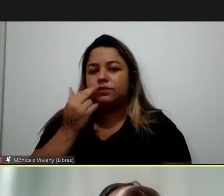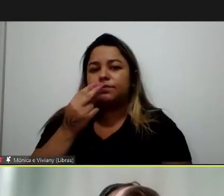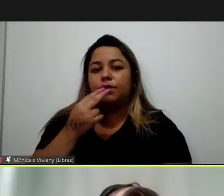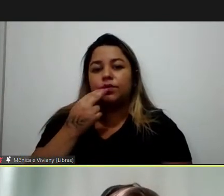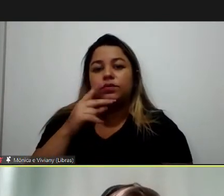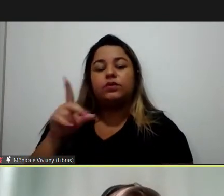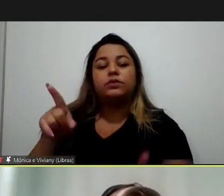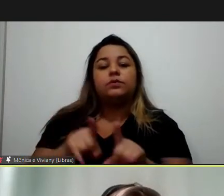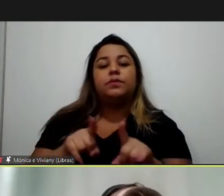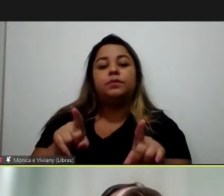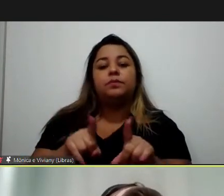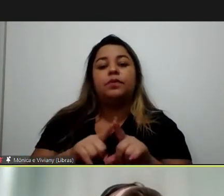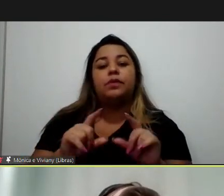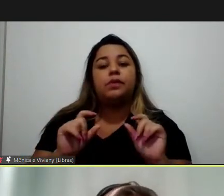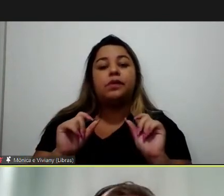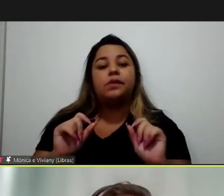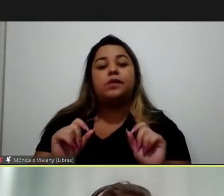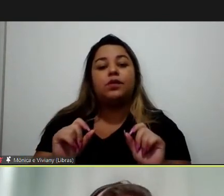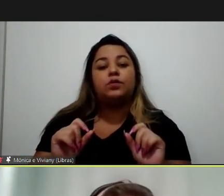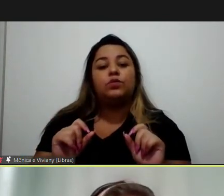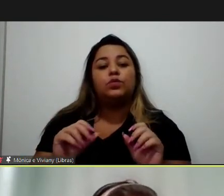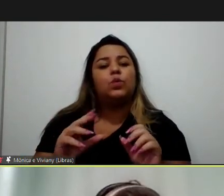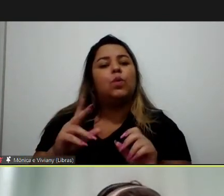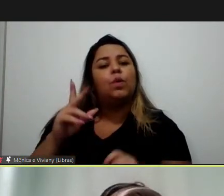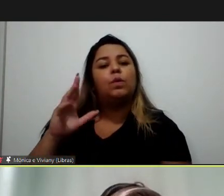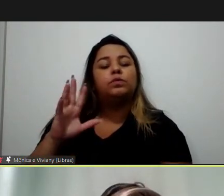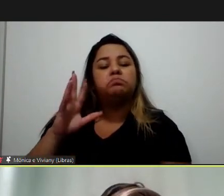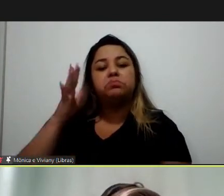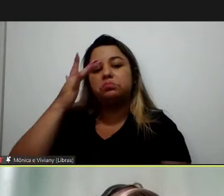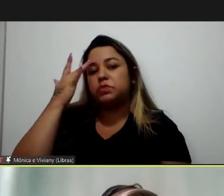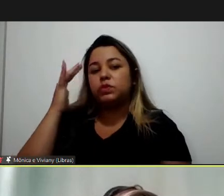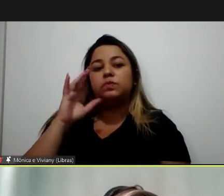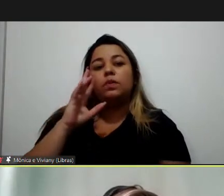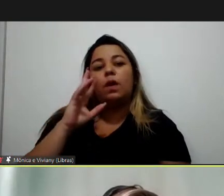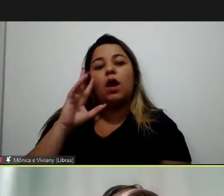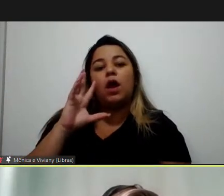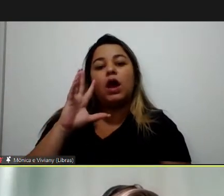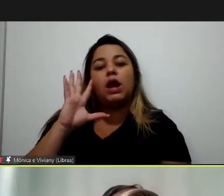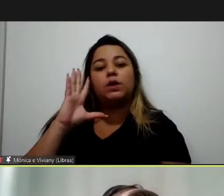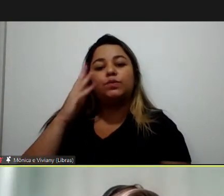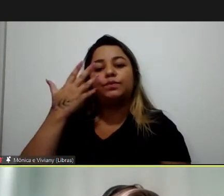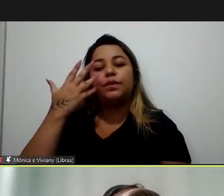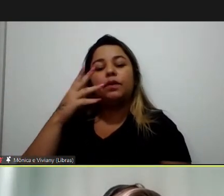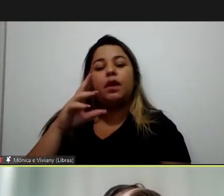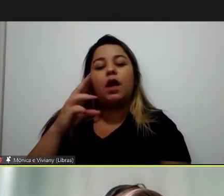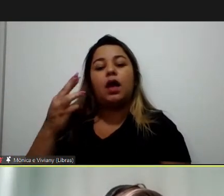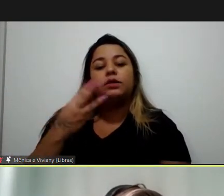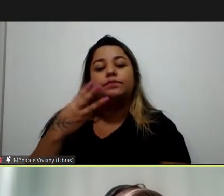about resource in nutrition by the decision makers? And the third